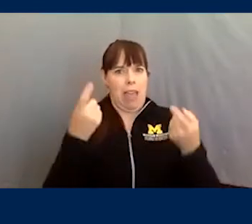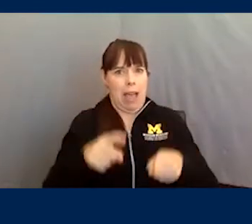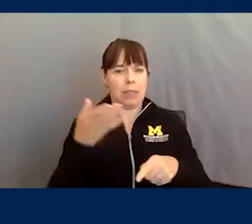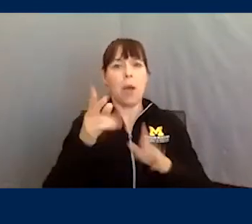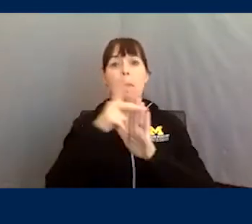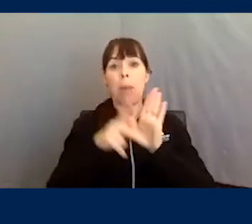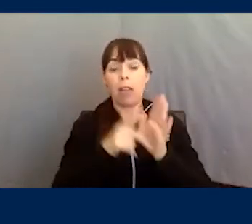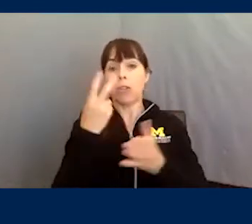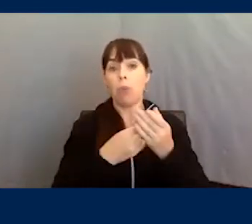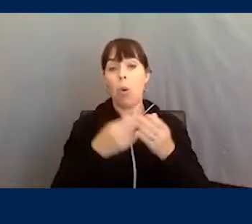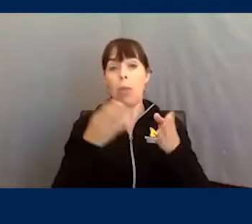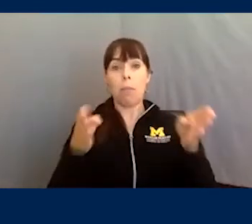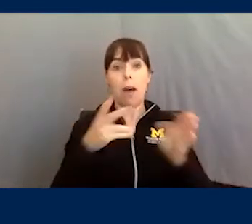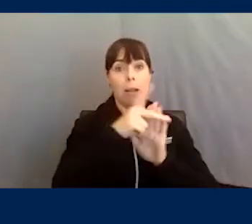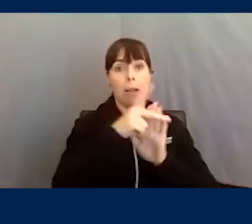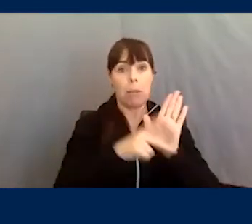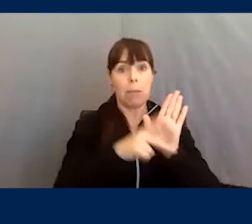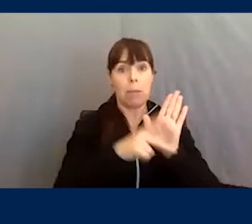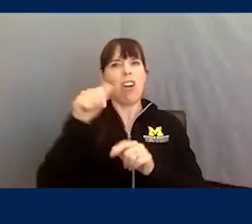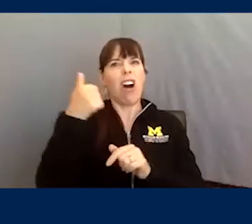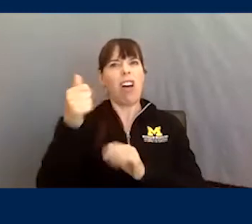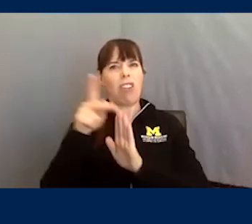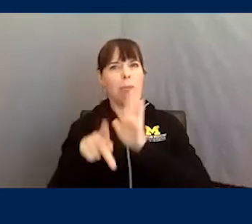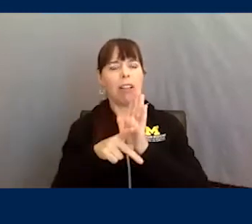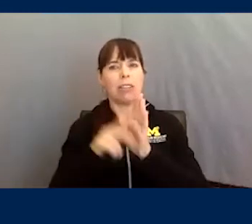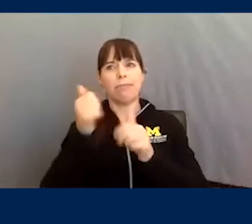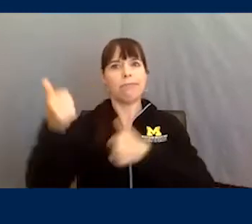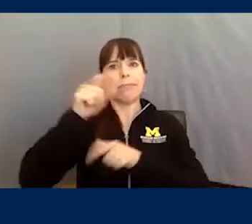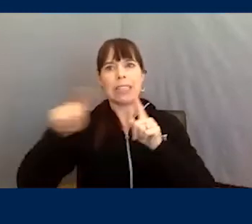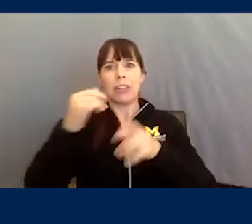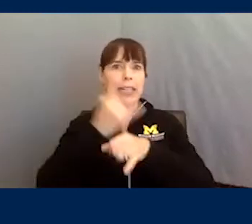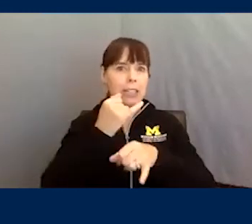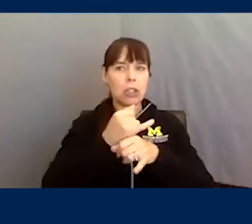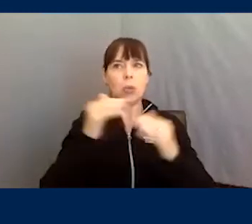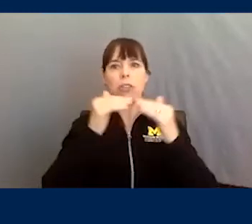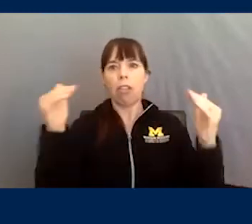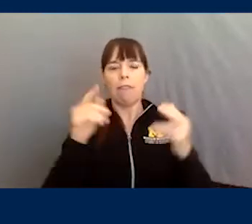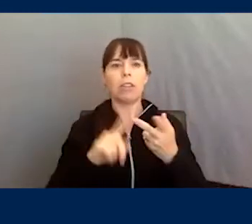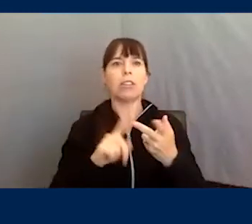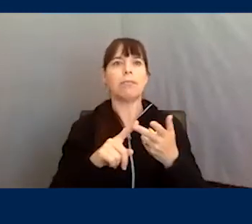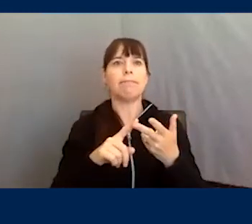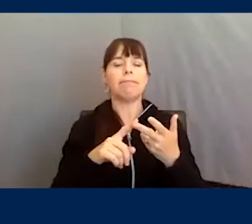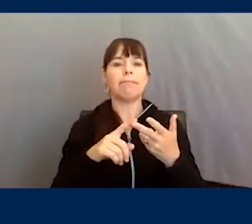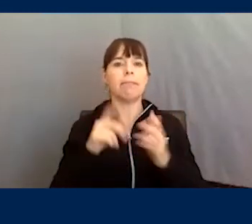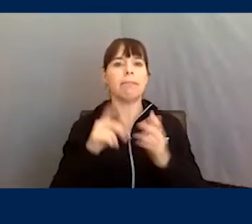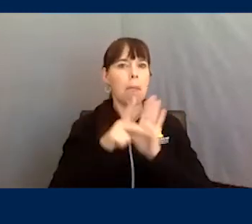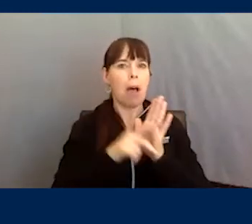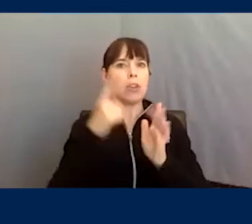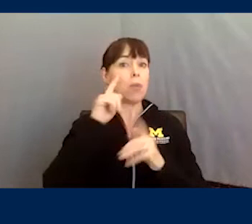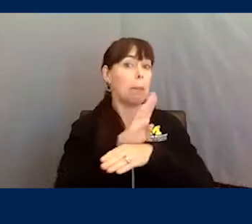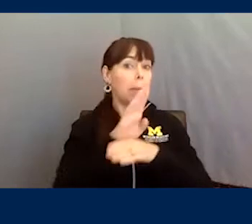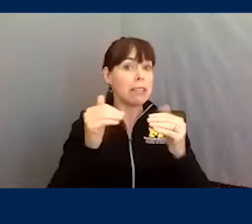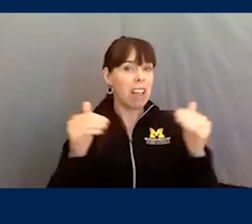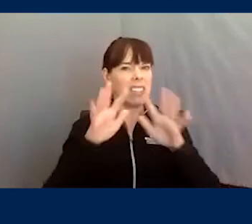both public policy, but policy at other levels, at institution levels, business levels, et